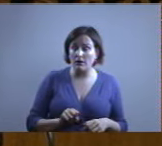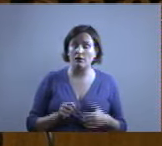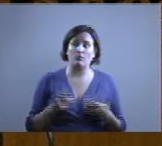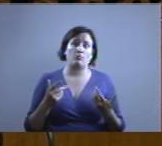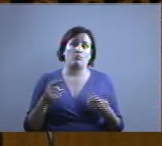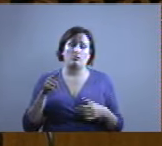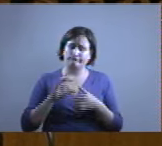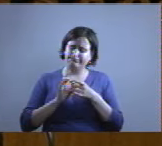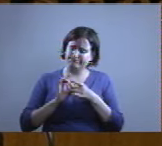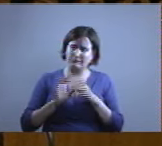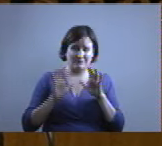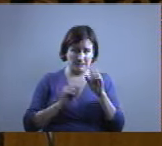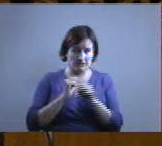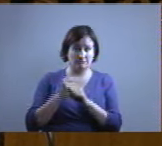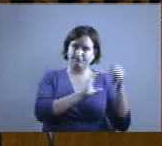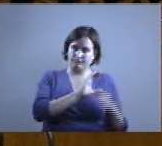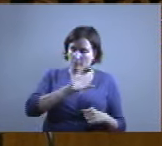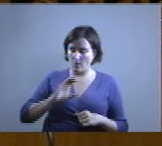not pose